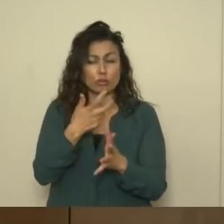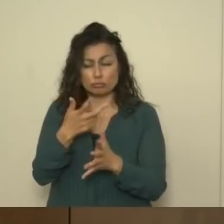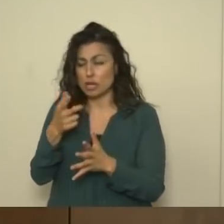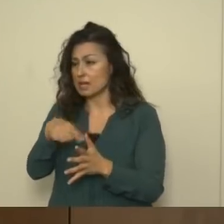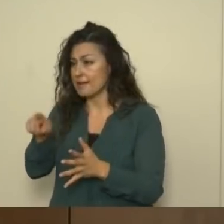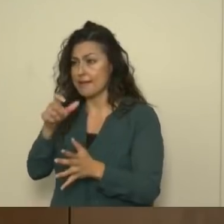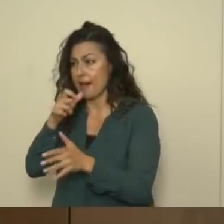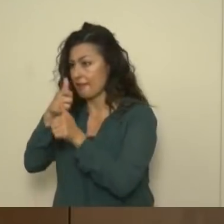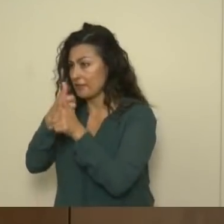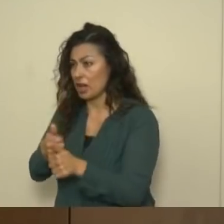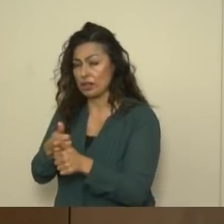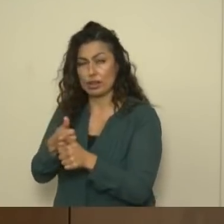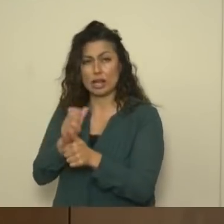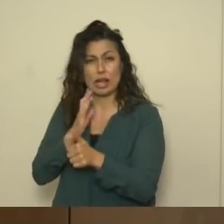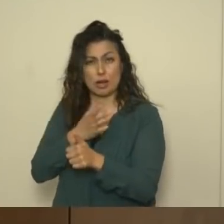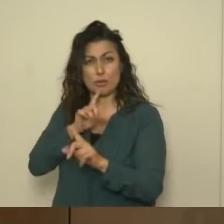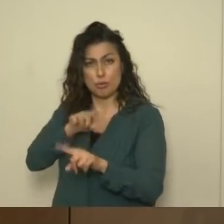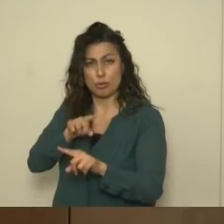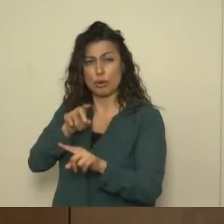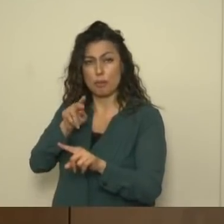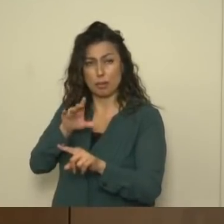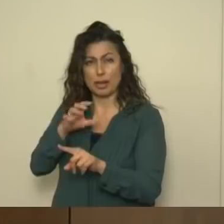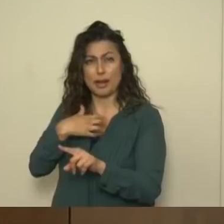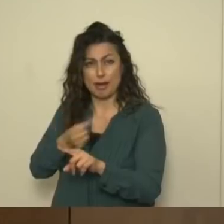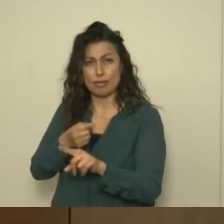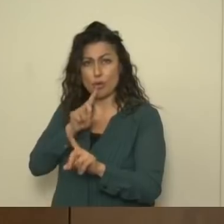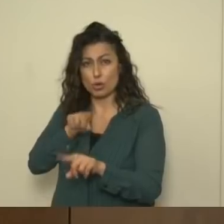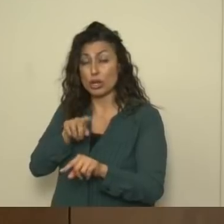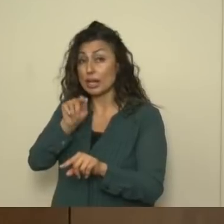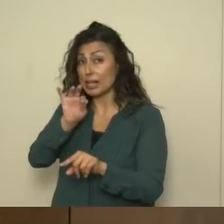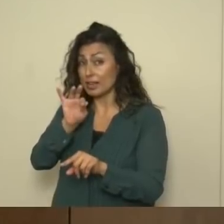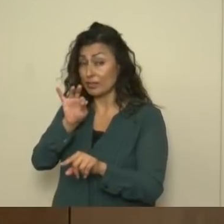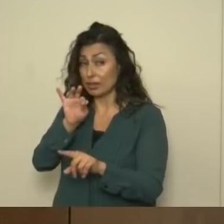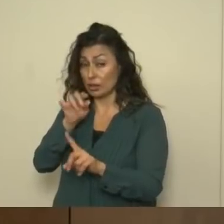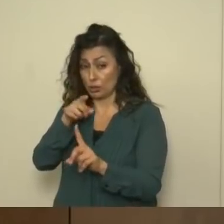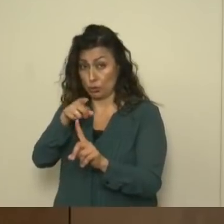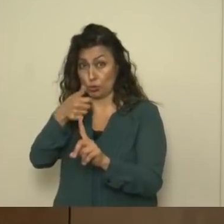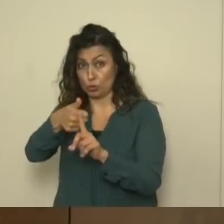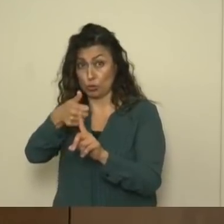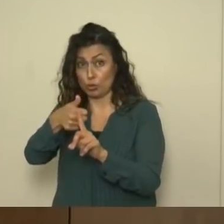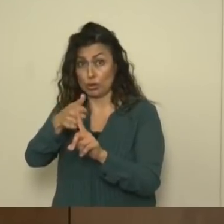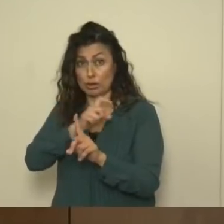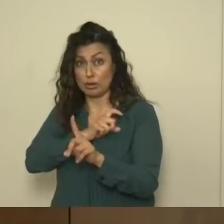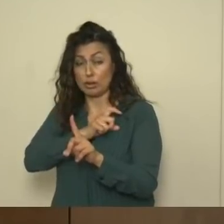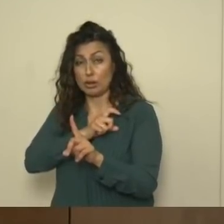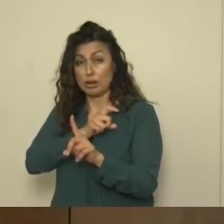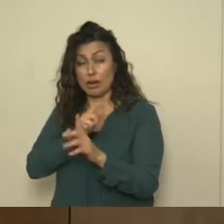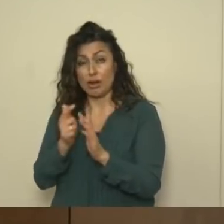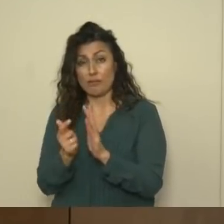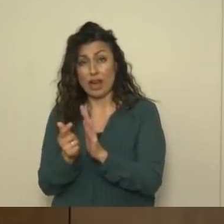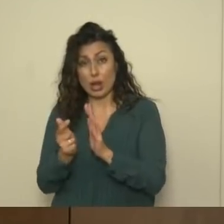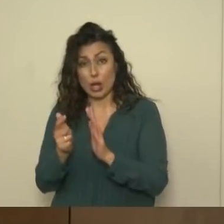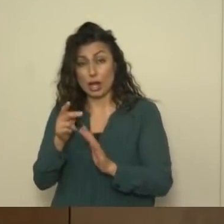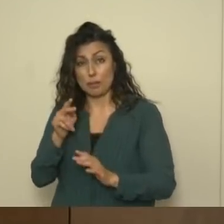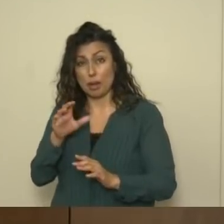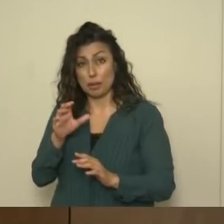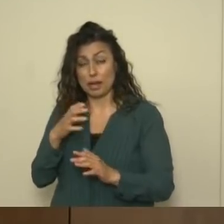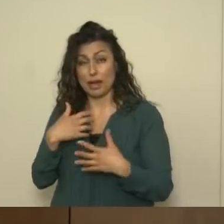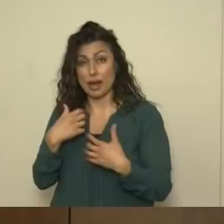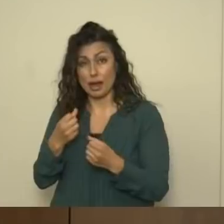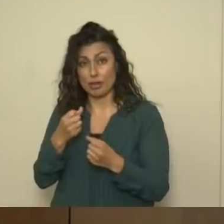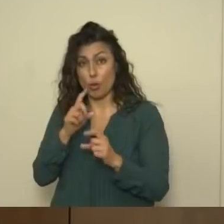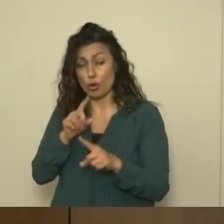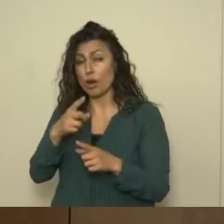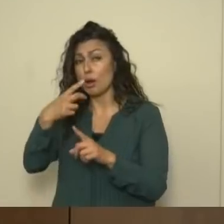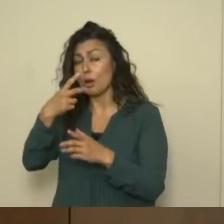aren't following public health orders. If you are violating a public health order, there are both